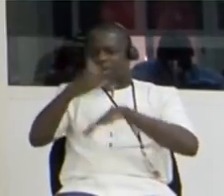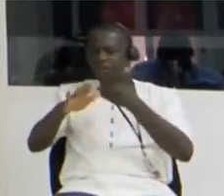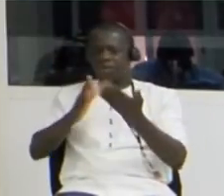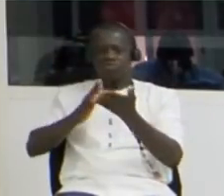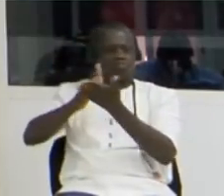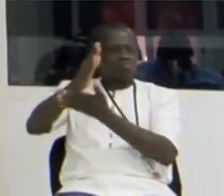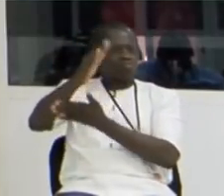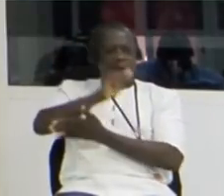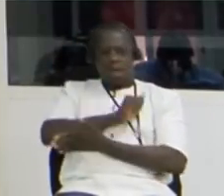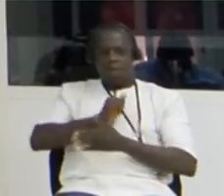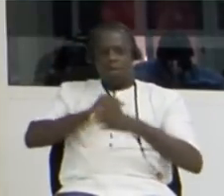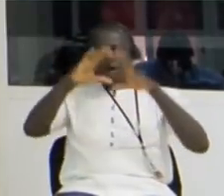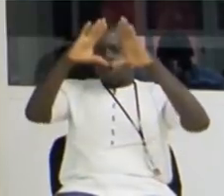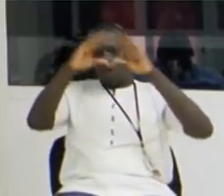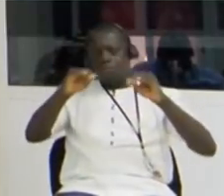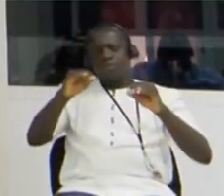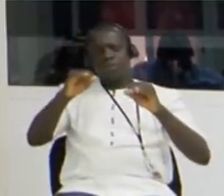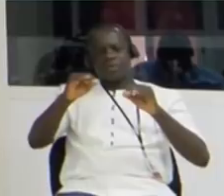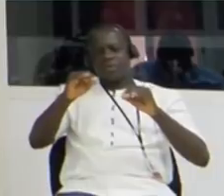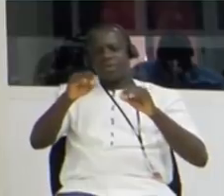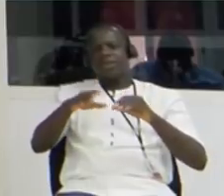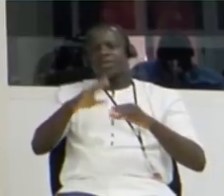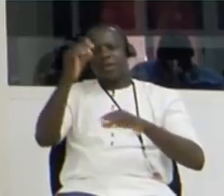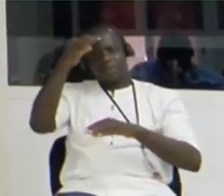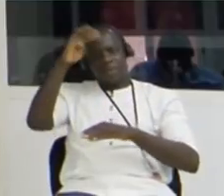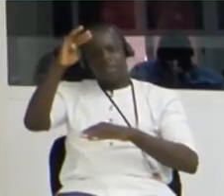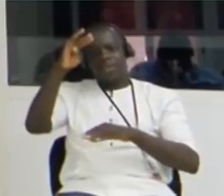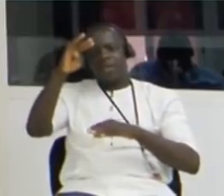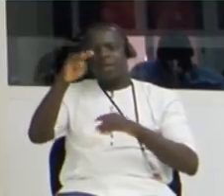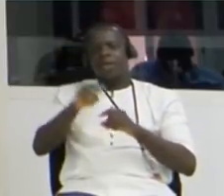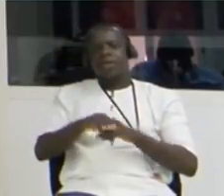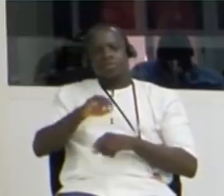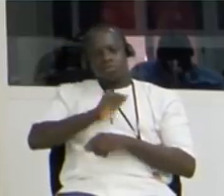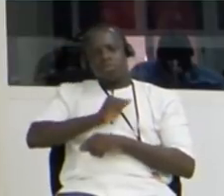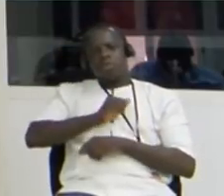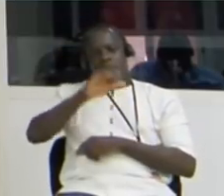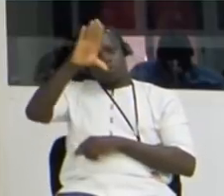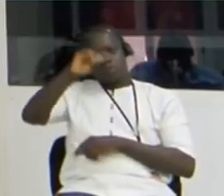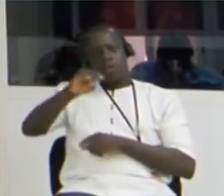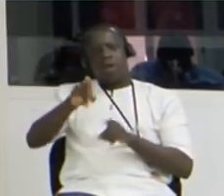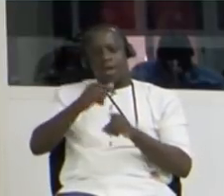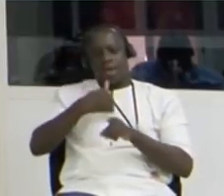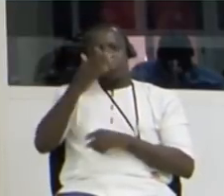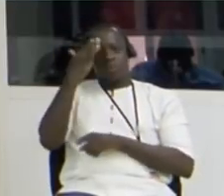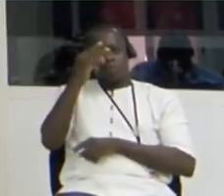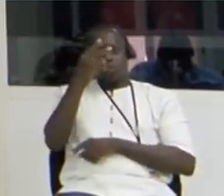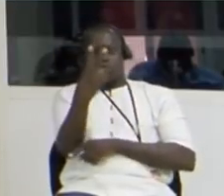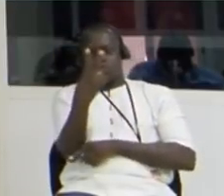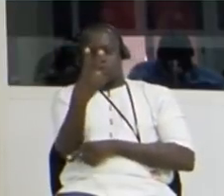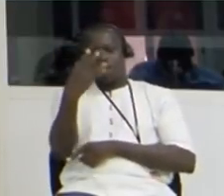office as a ministry. But they do. I think I know of two.